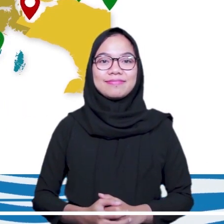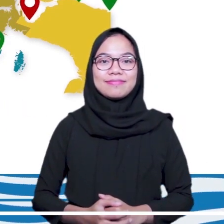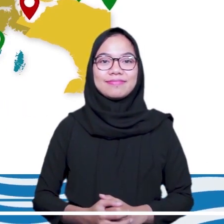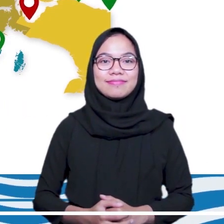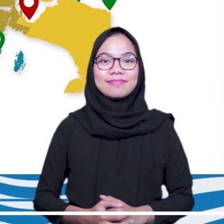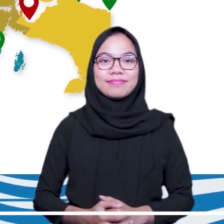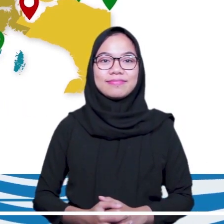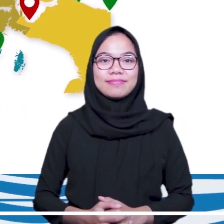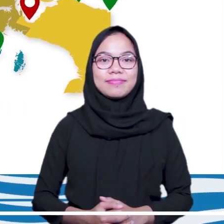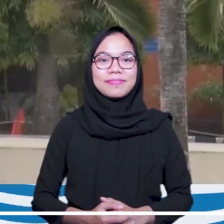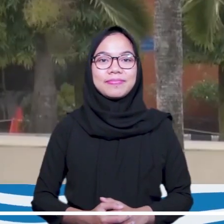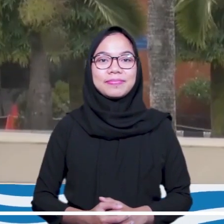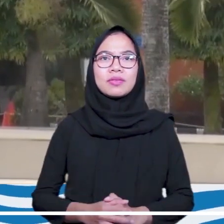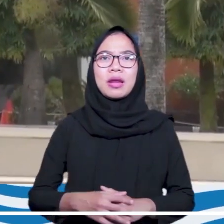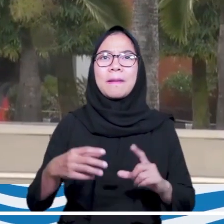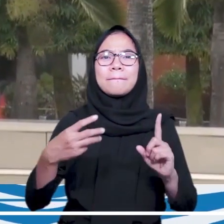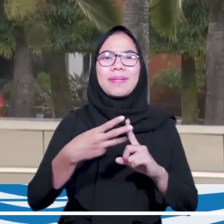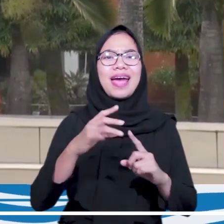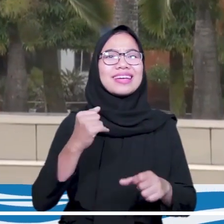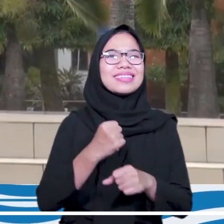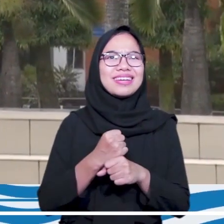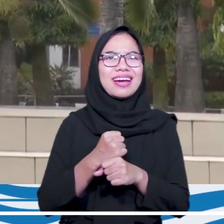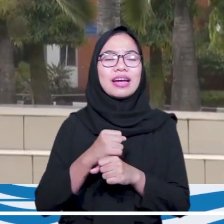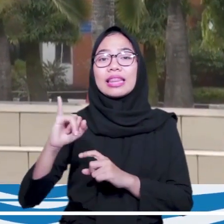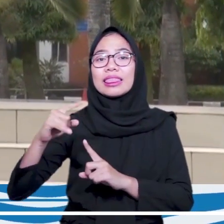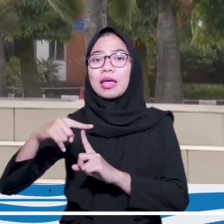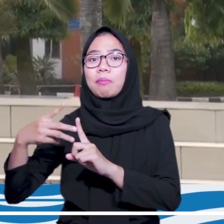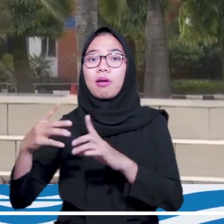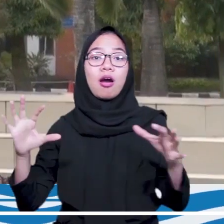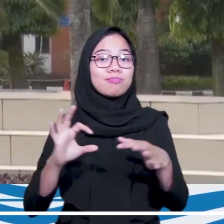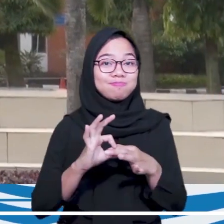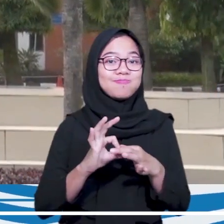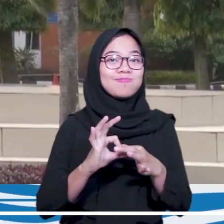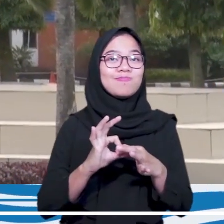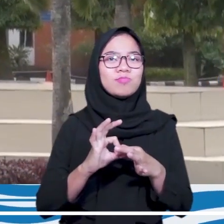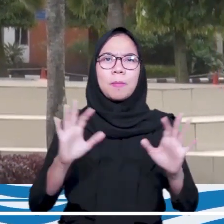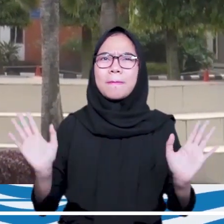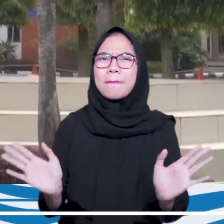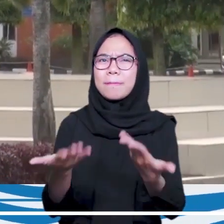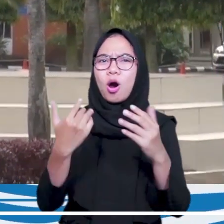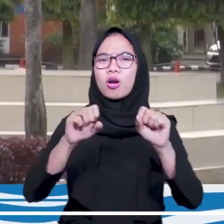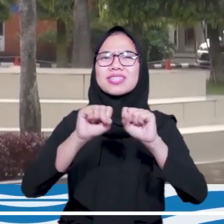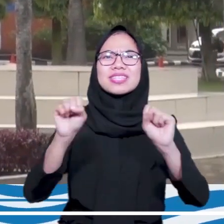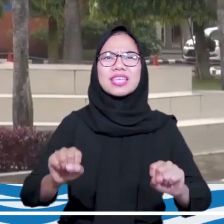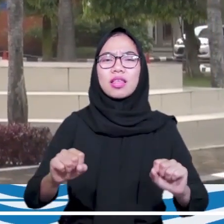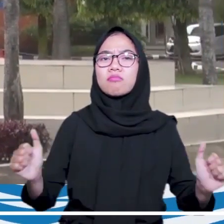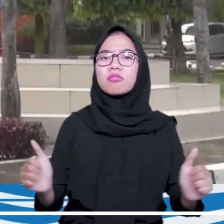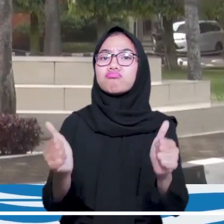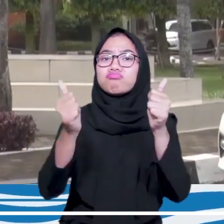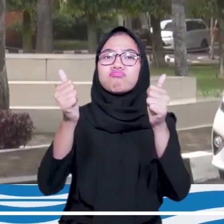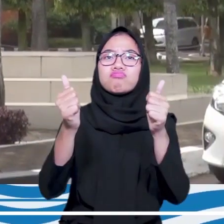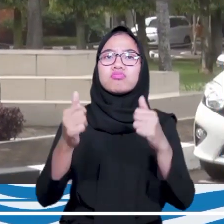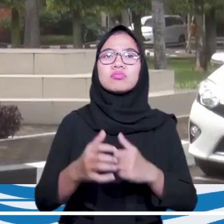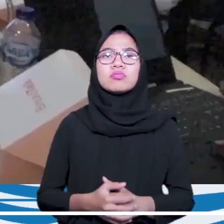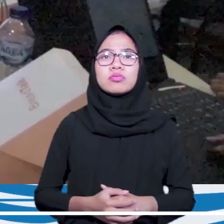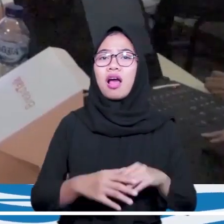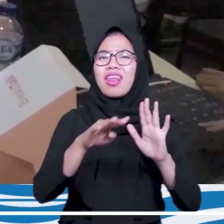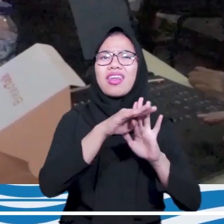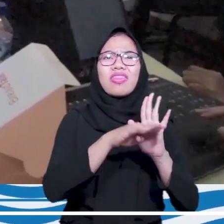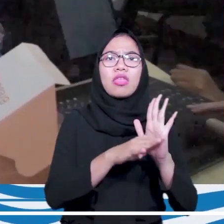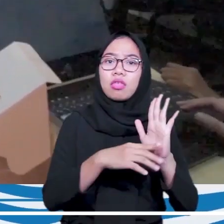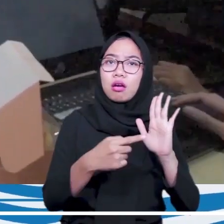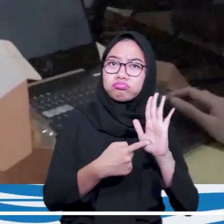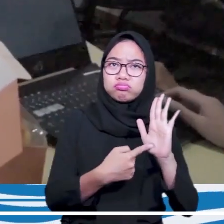in Indonesia. BIG will also involve academics from Bandung Institute of Technology to develop tidal